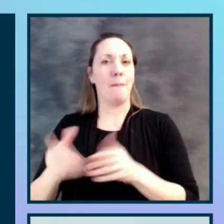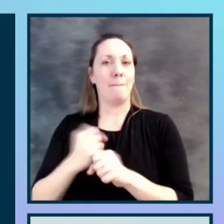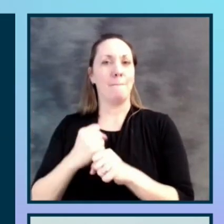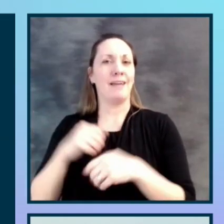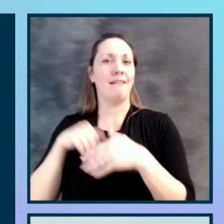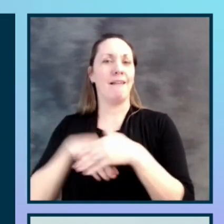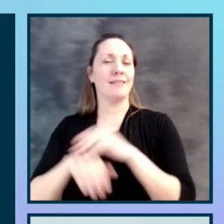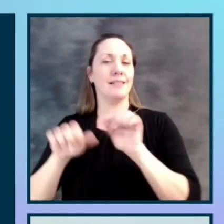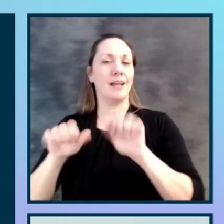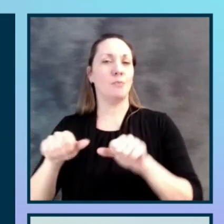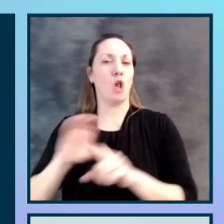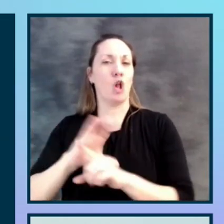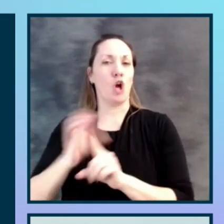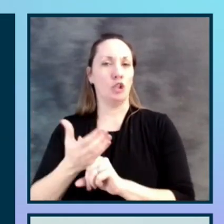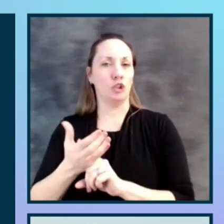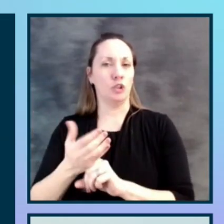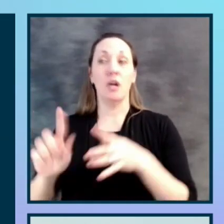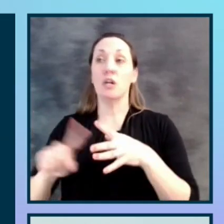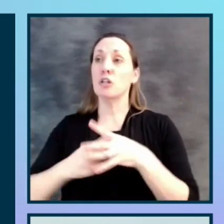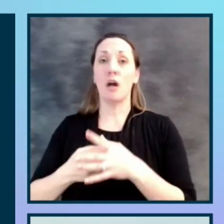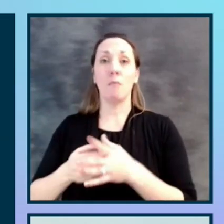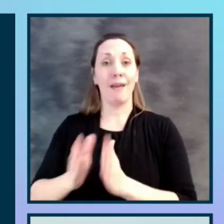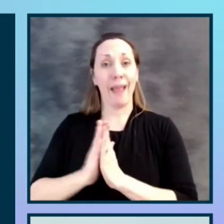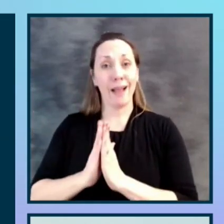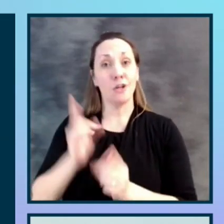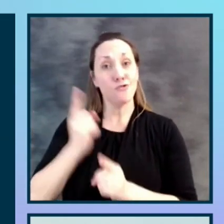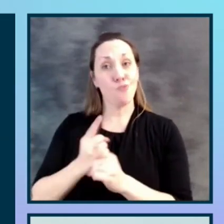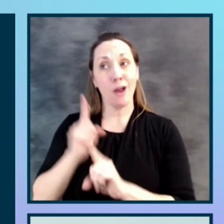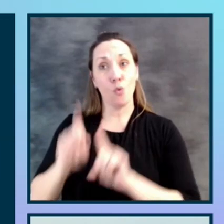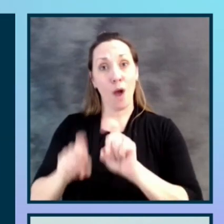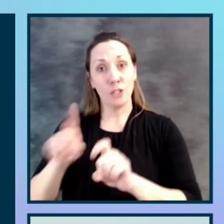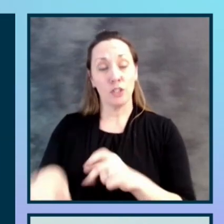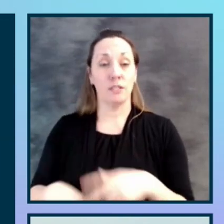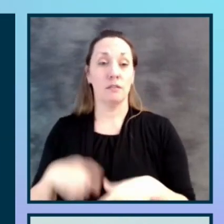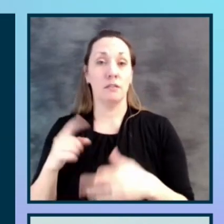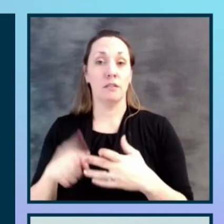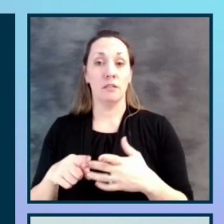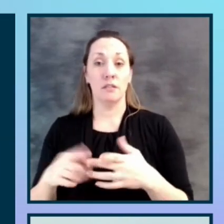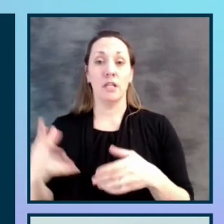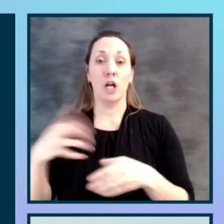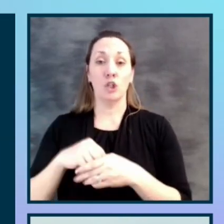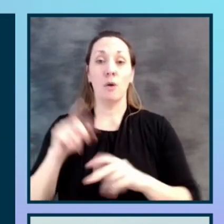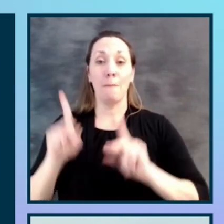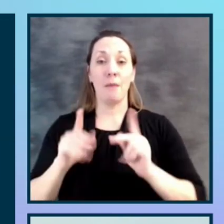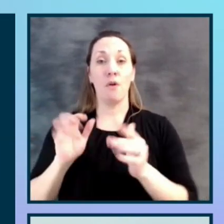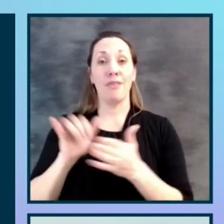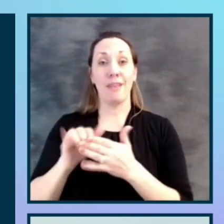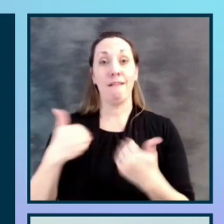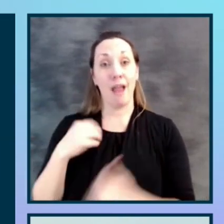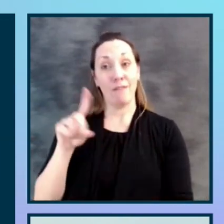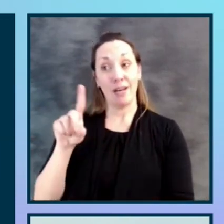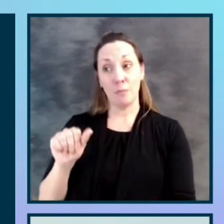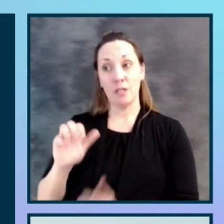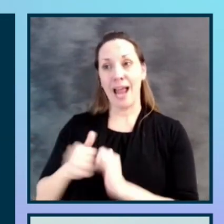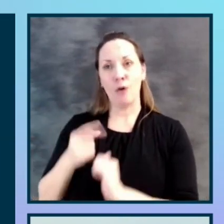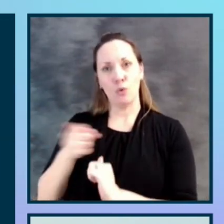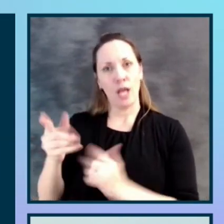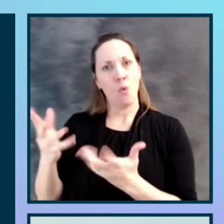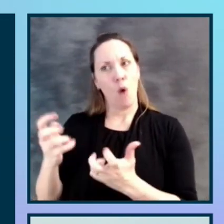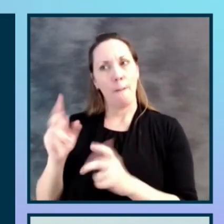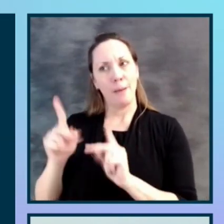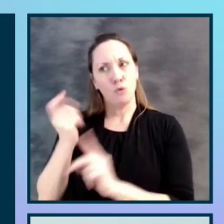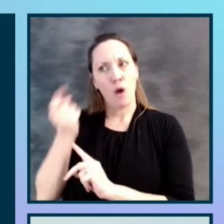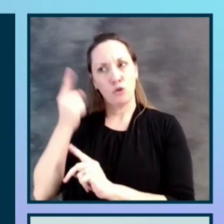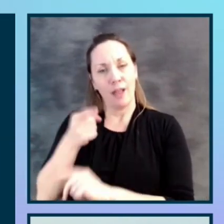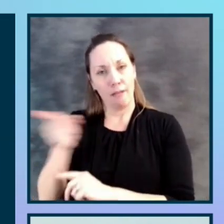Start by asking the right questions. Who are people with disabilities? How do they want to be understood, and what are